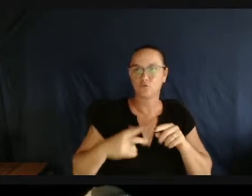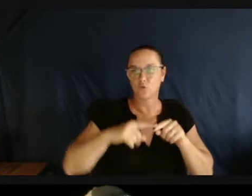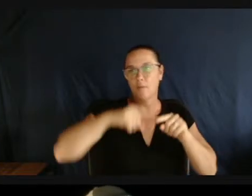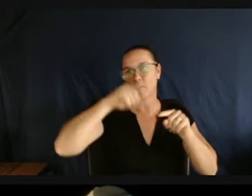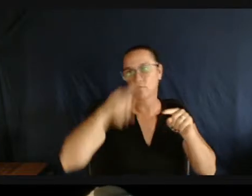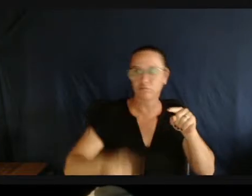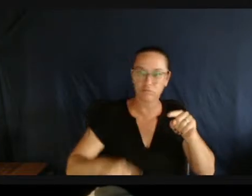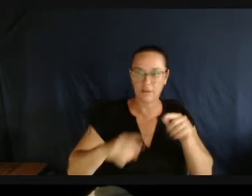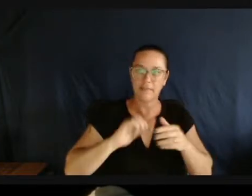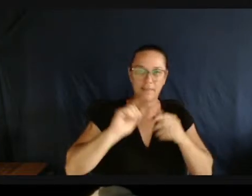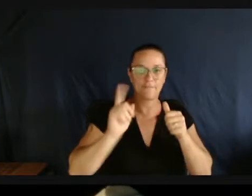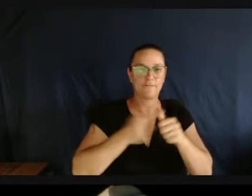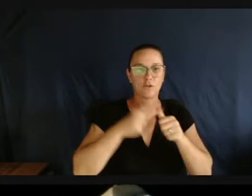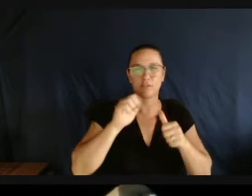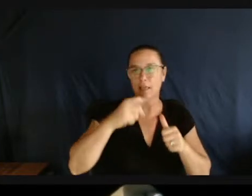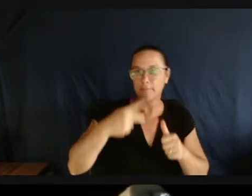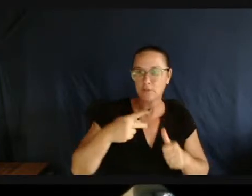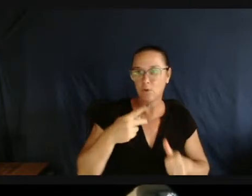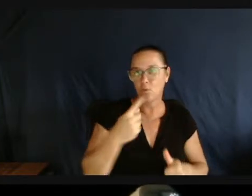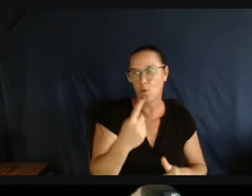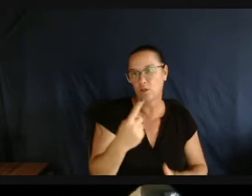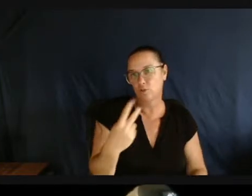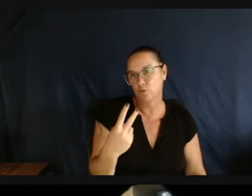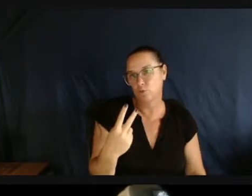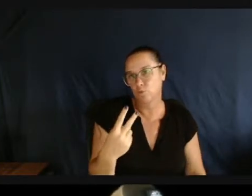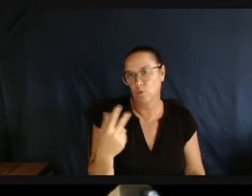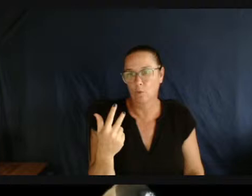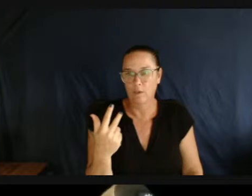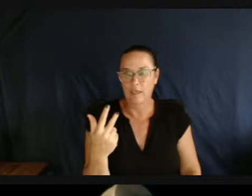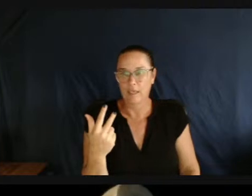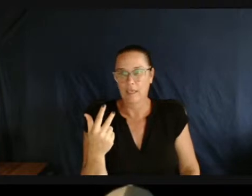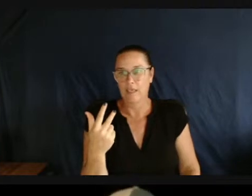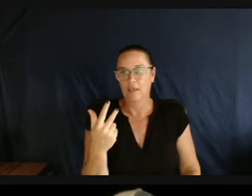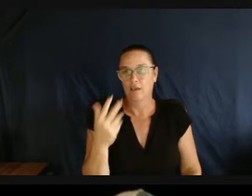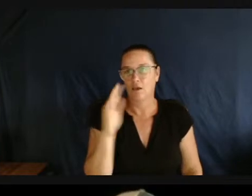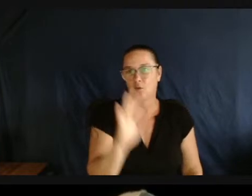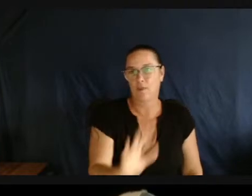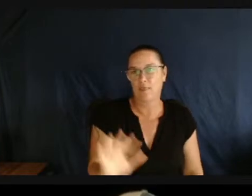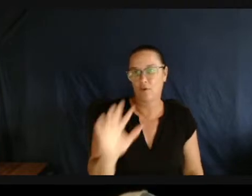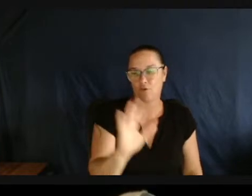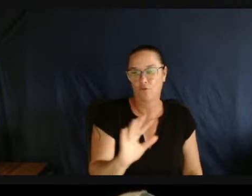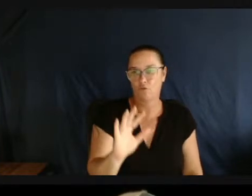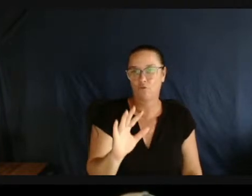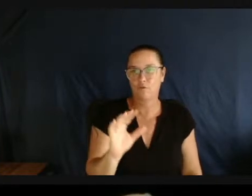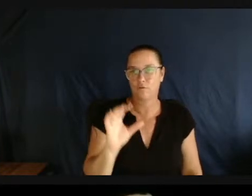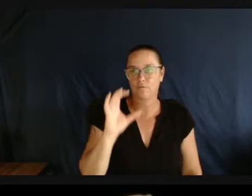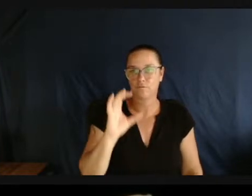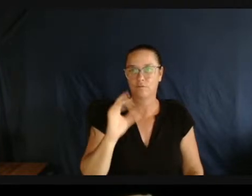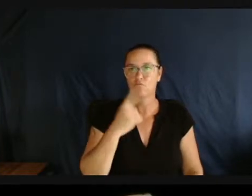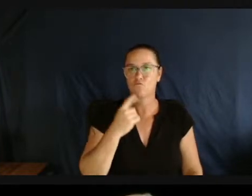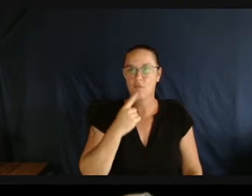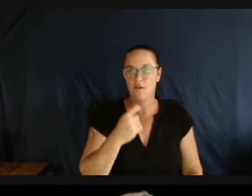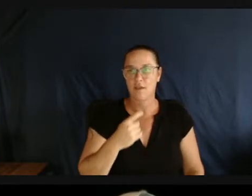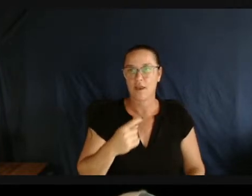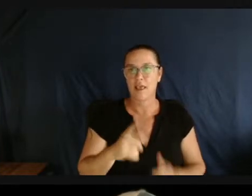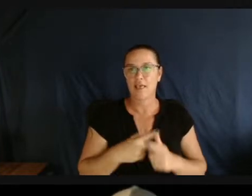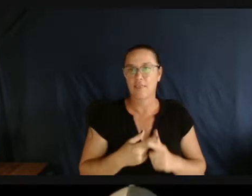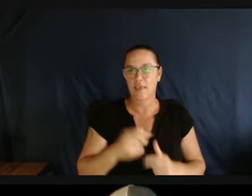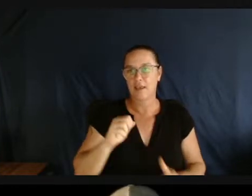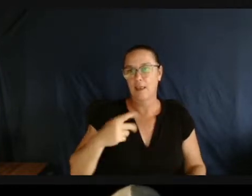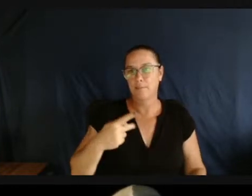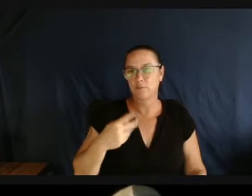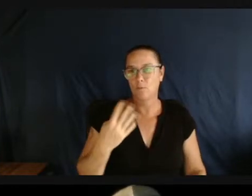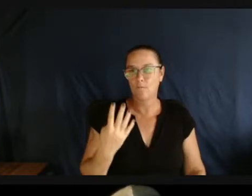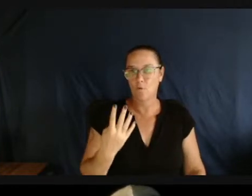few episodes. I want to say episode 1, 2, and 3 are all of this right here. Episode 4 was